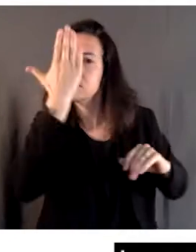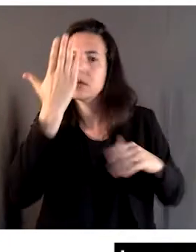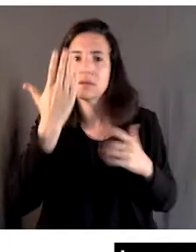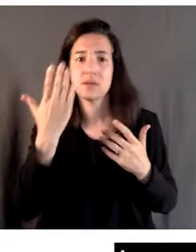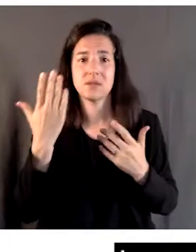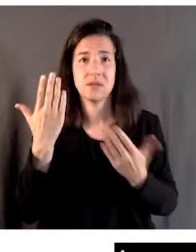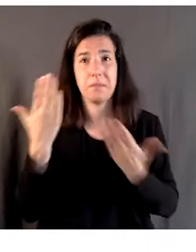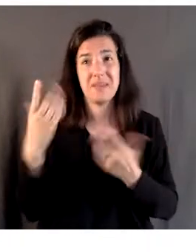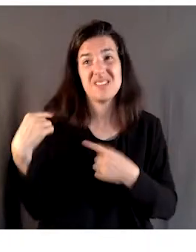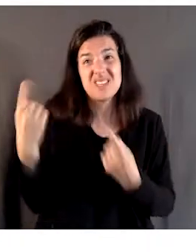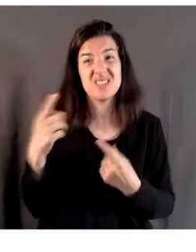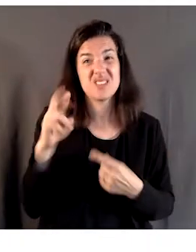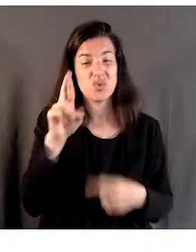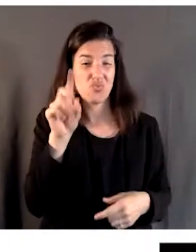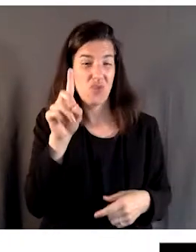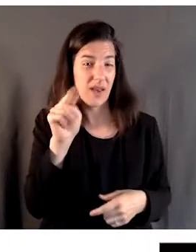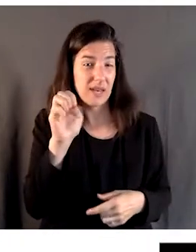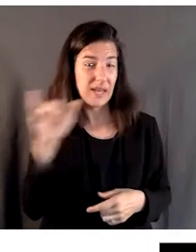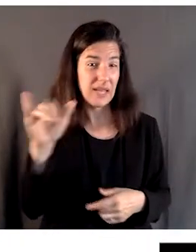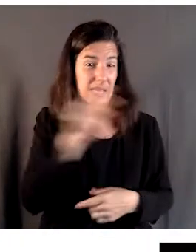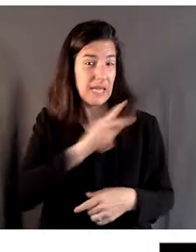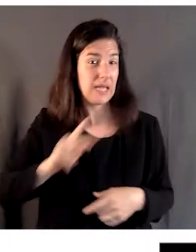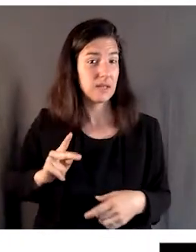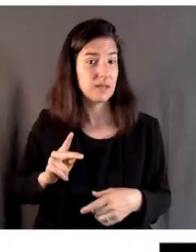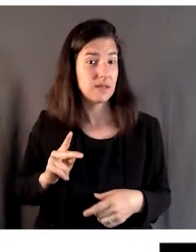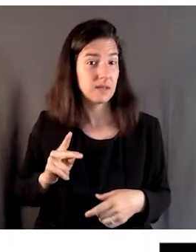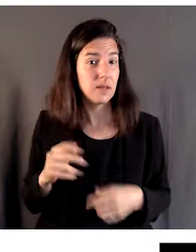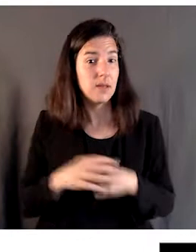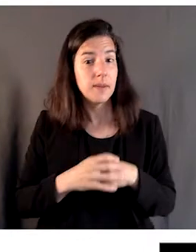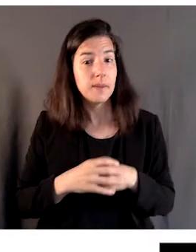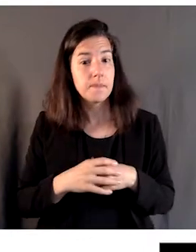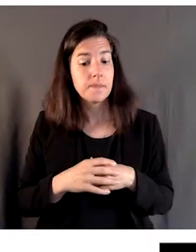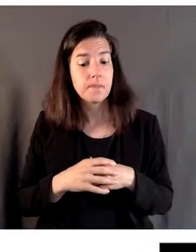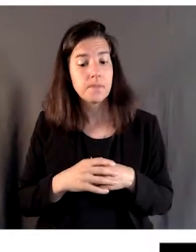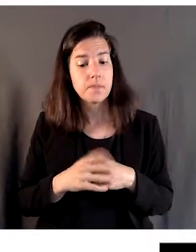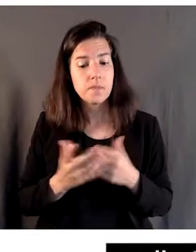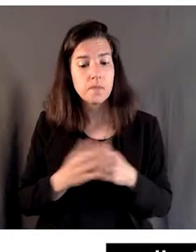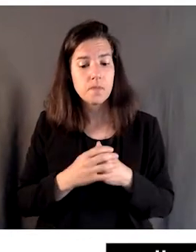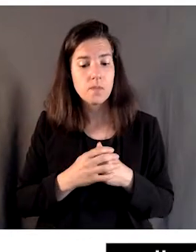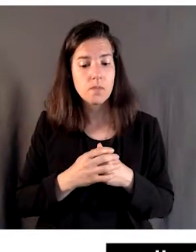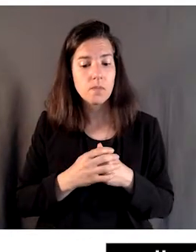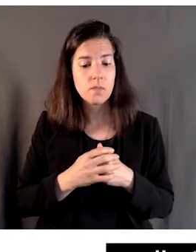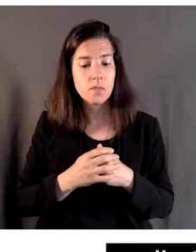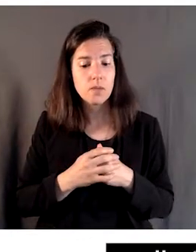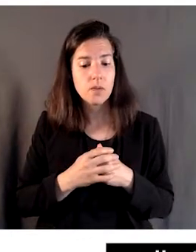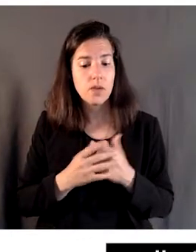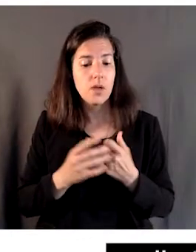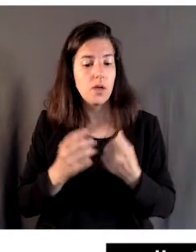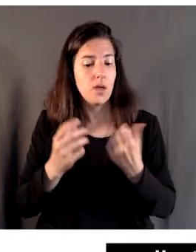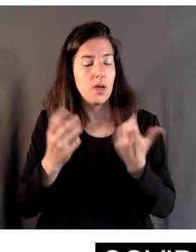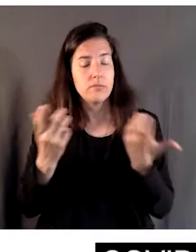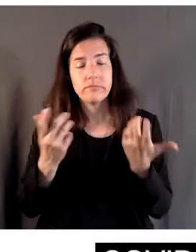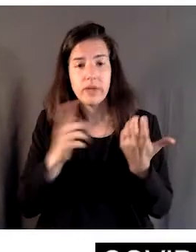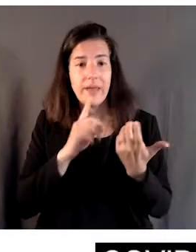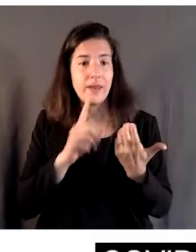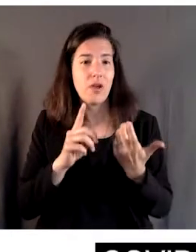maybe since Rodney King, and the fact that a lot of elements really took place here. Everybody was home. It